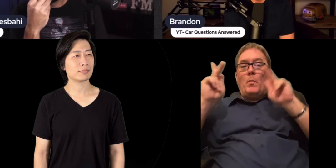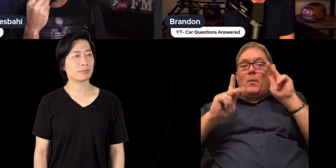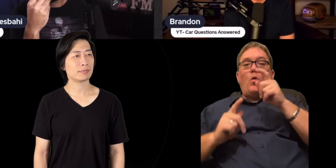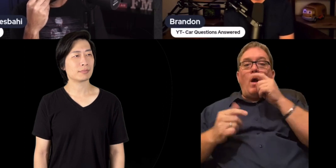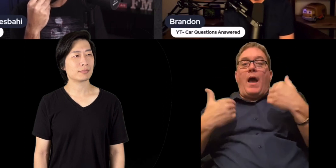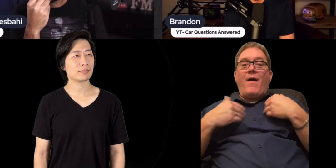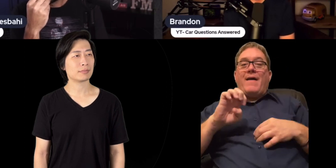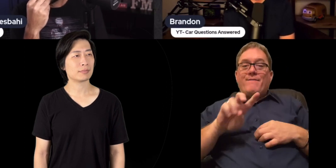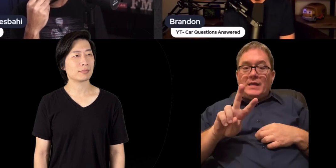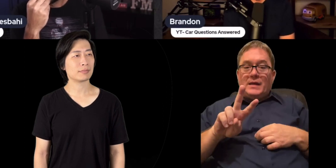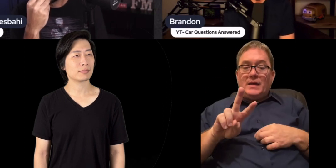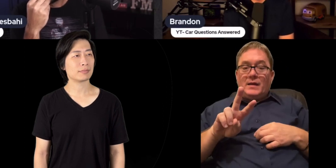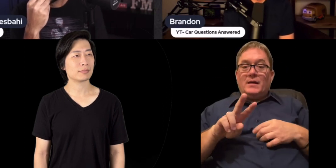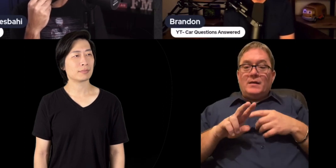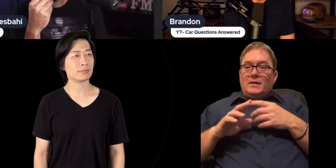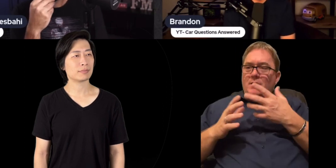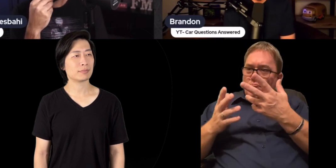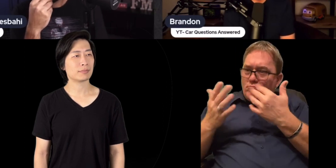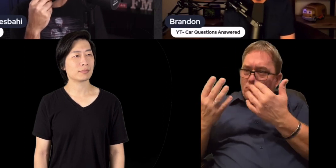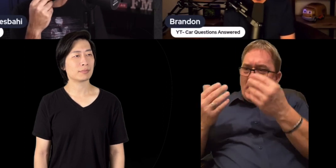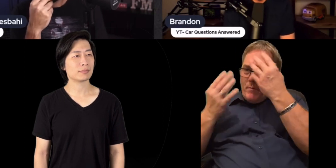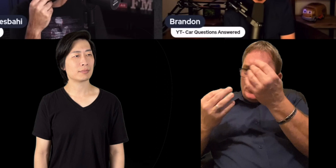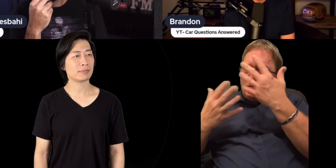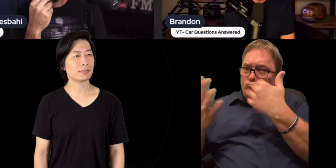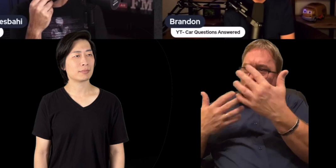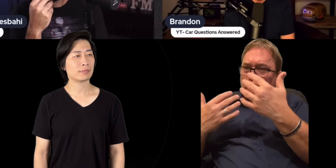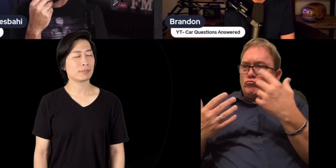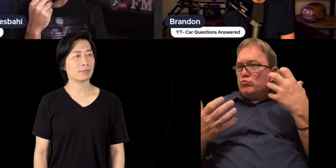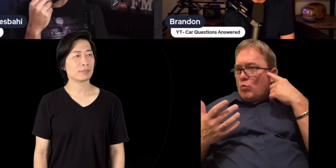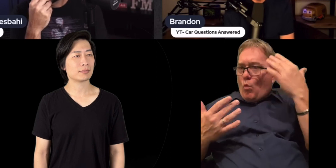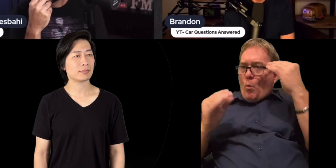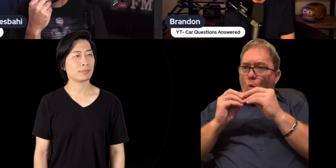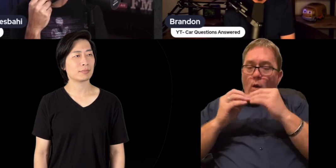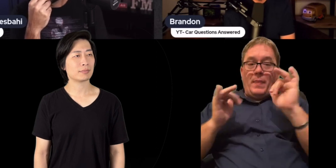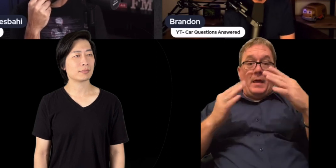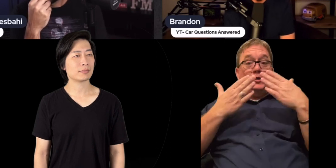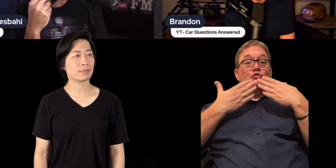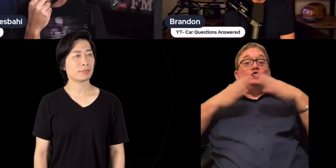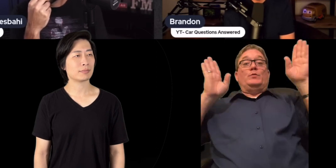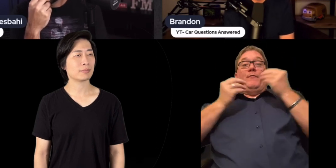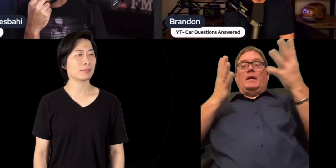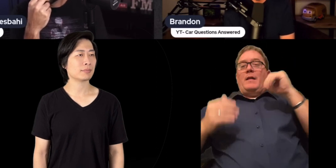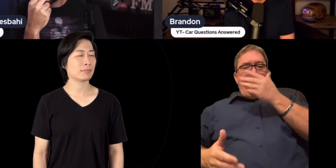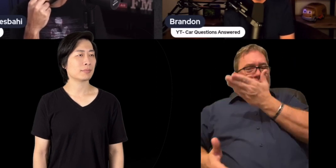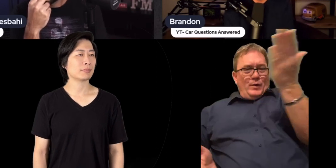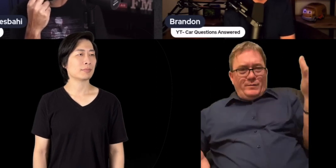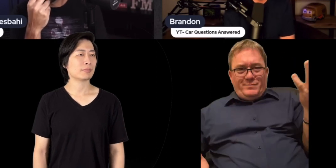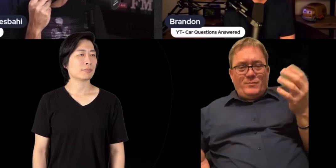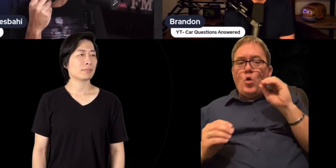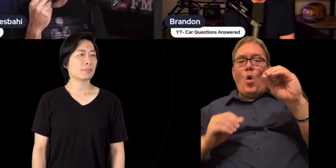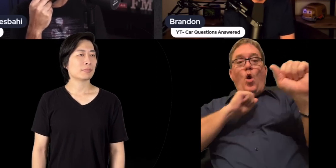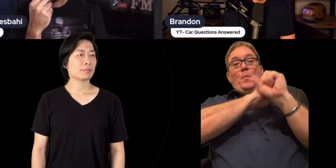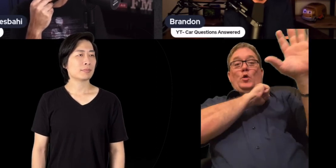EVs has really changed a lot for me. And that just general information is not out there. There's no commercials on TV that's going to